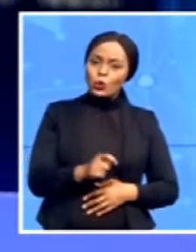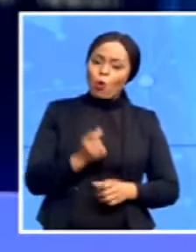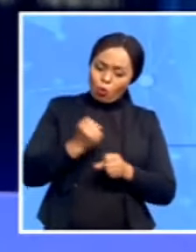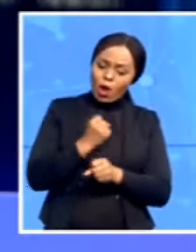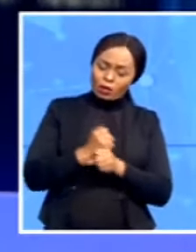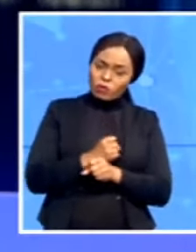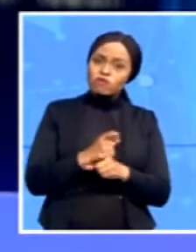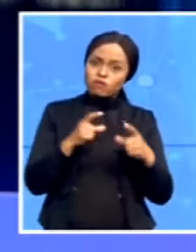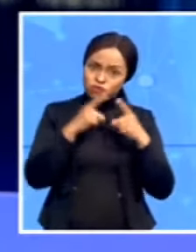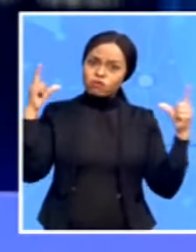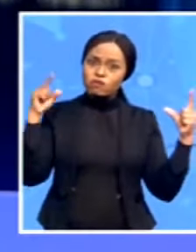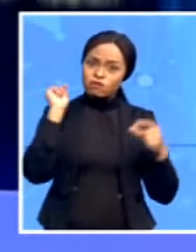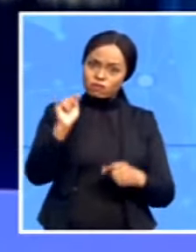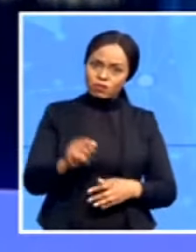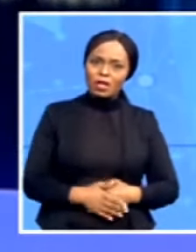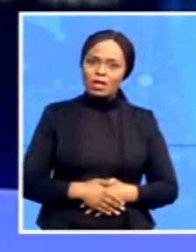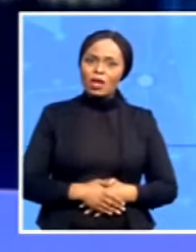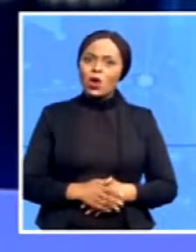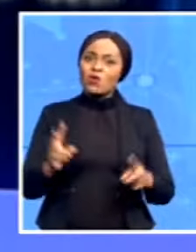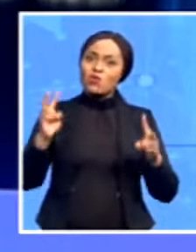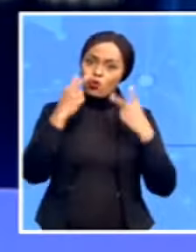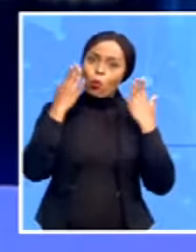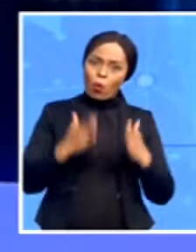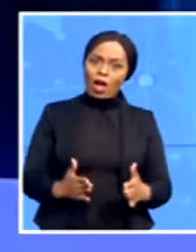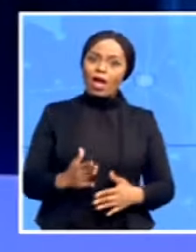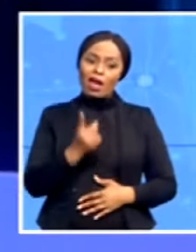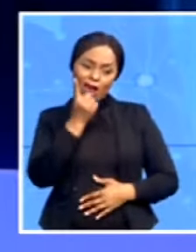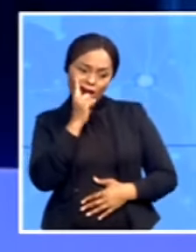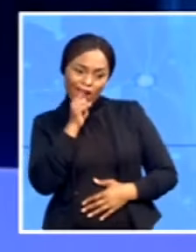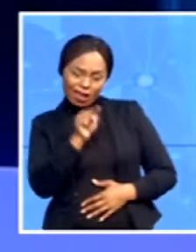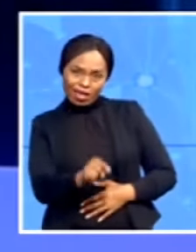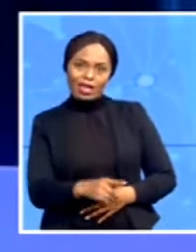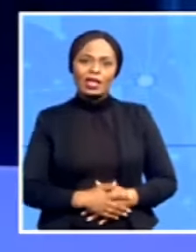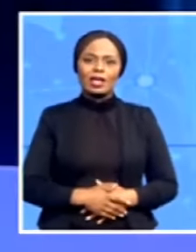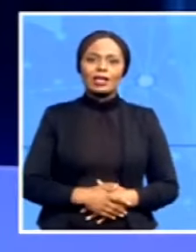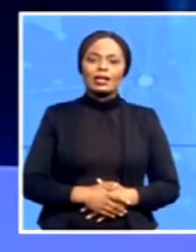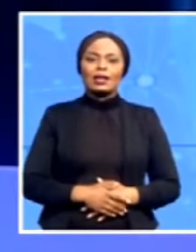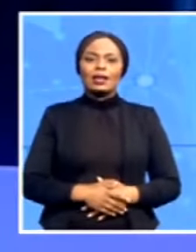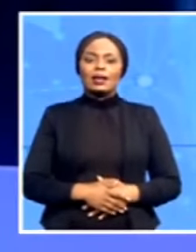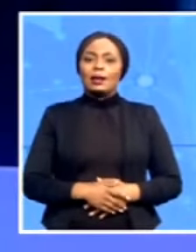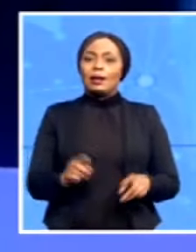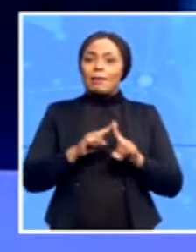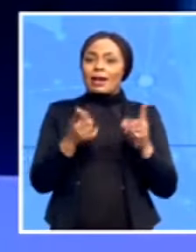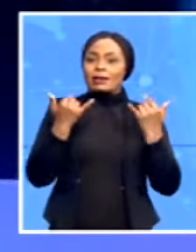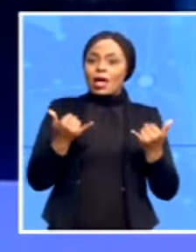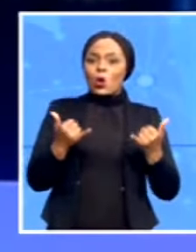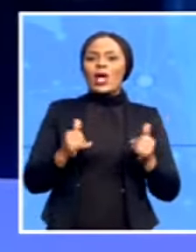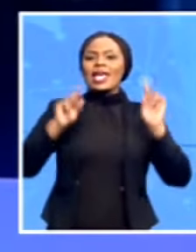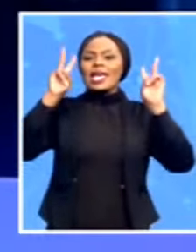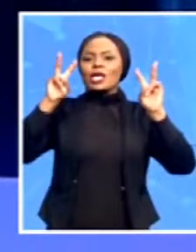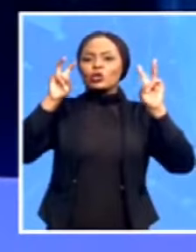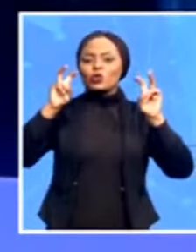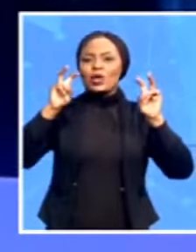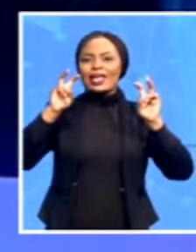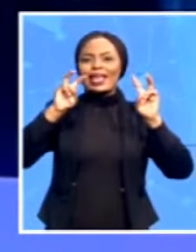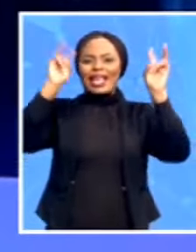this. The issue of electricity in the build-up to the local government elections, not only is it a consideration with regards to the